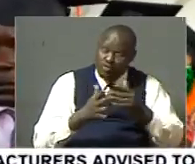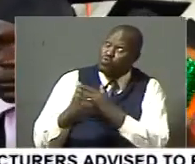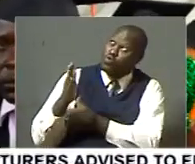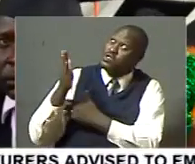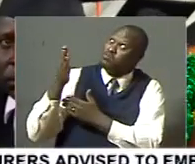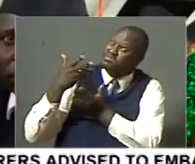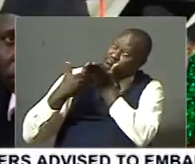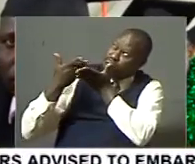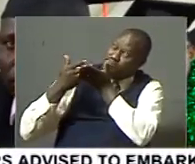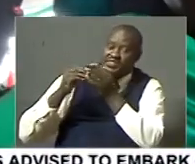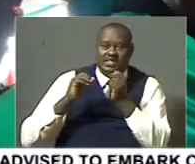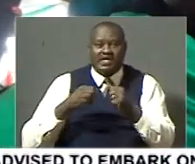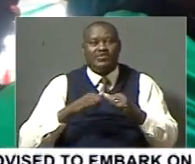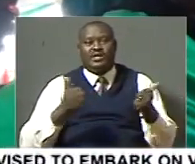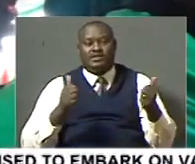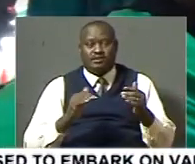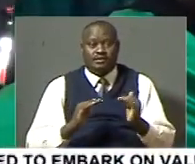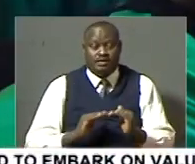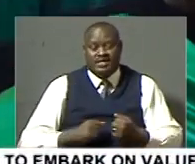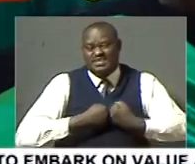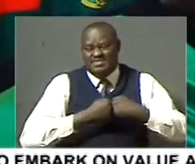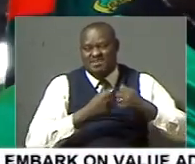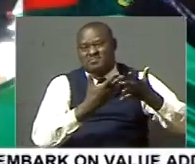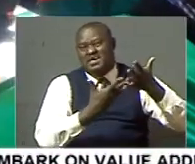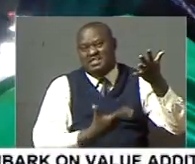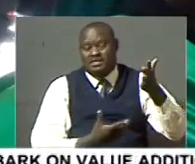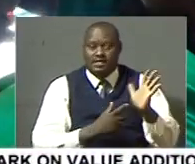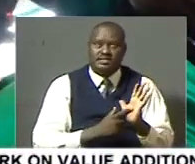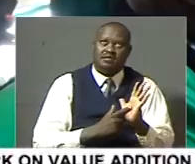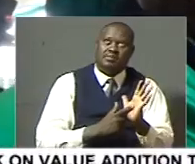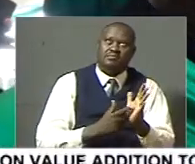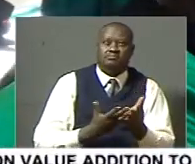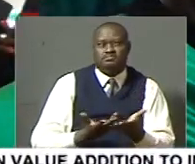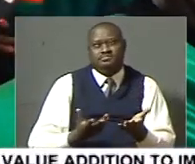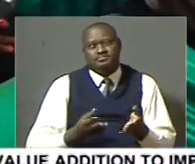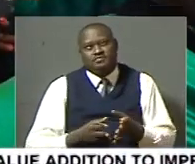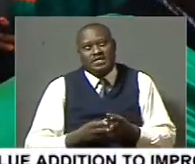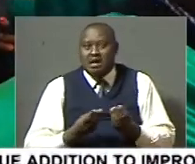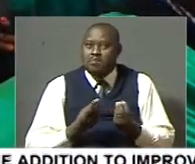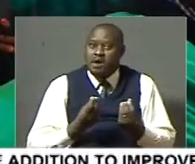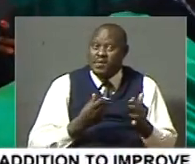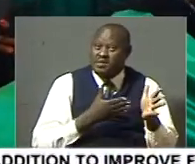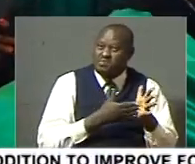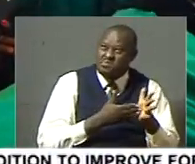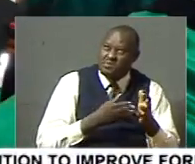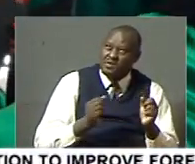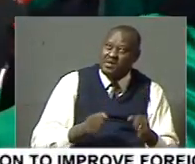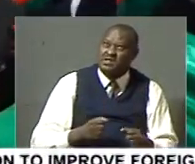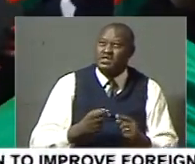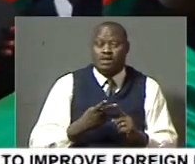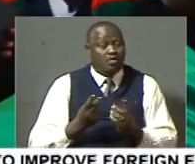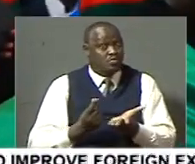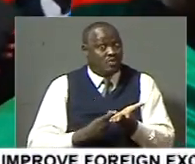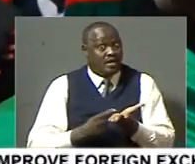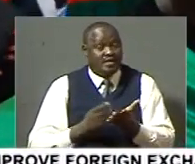you can actually make it. Yeah, challenges are there, like, you know, money, economically, Uganda, we have